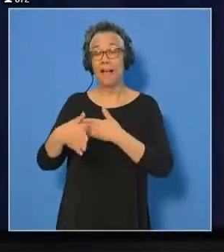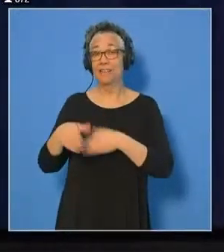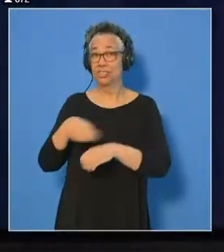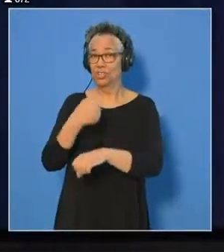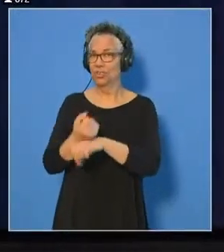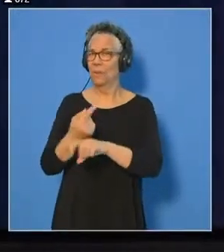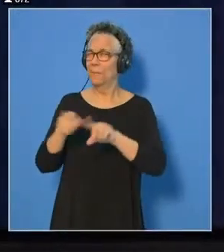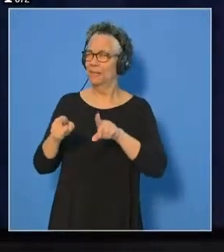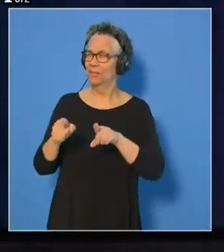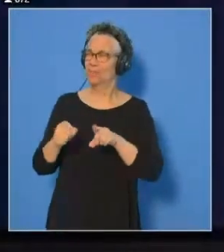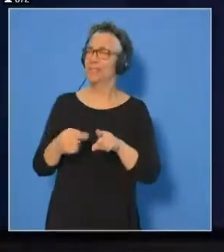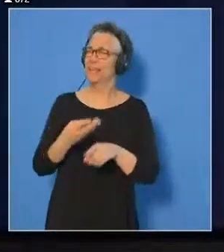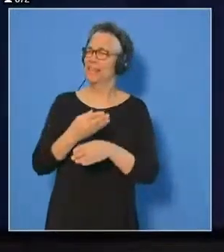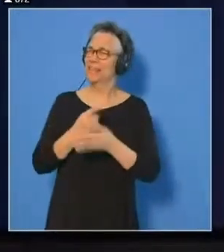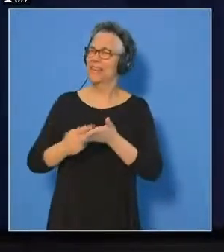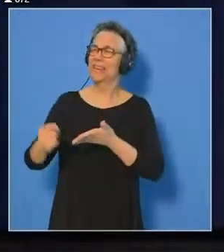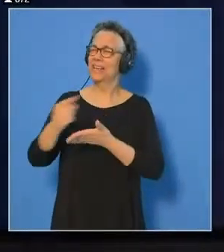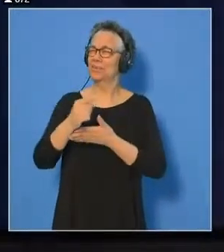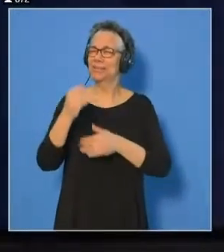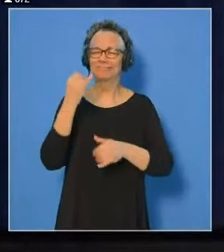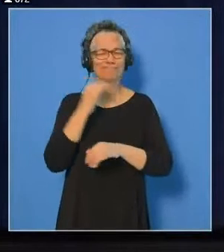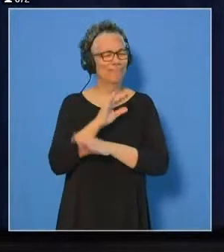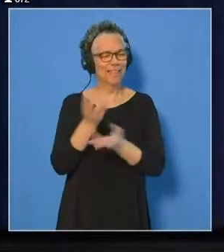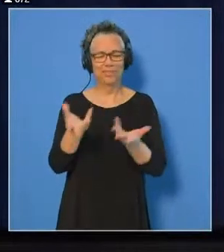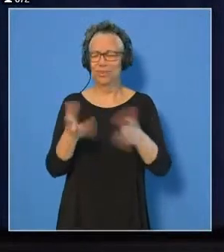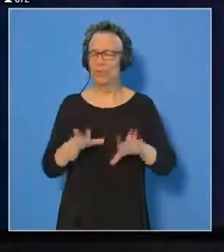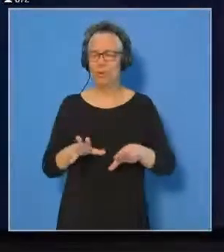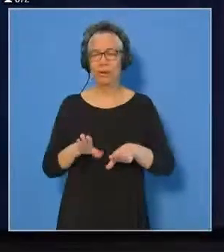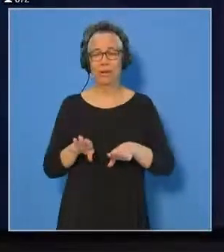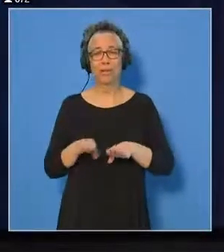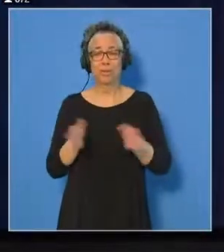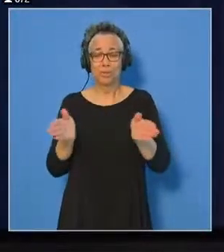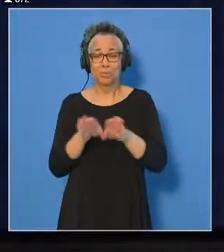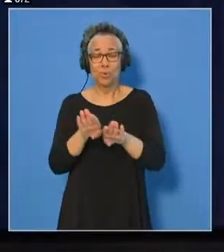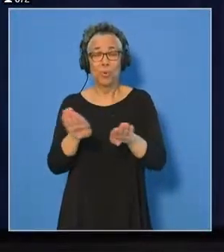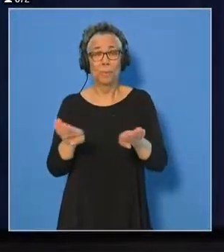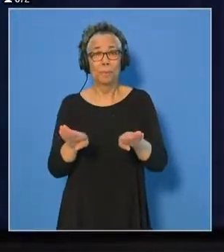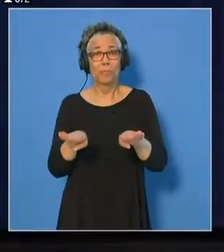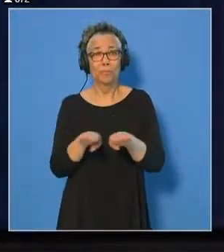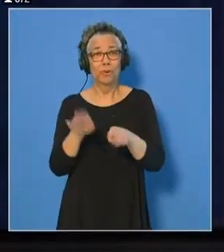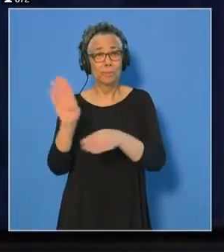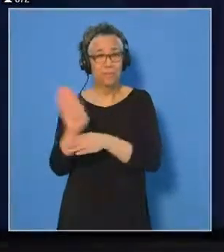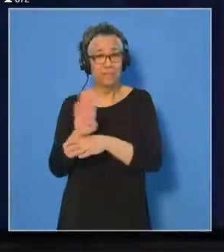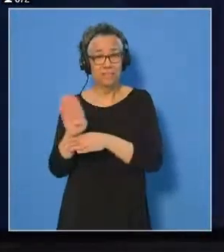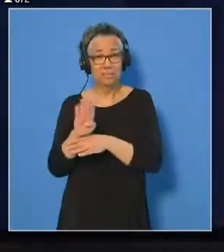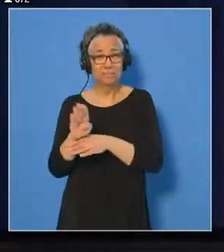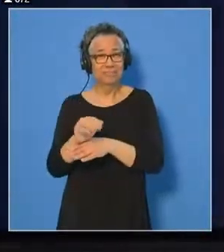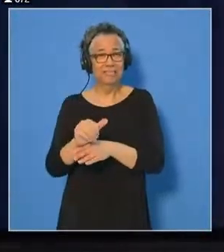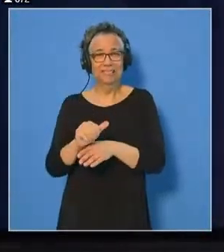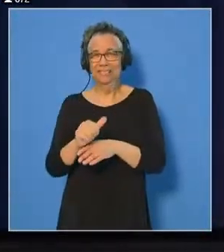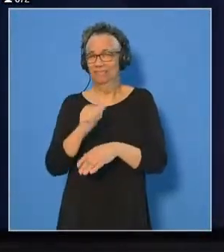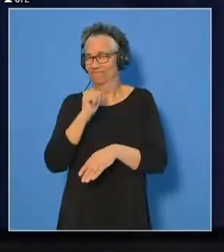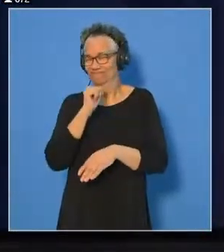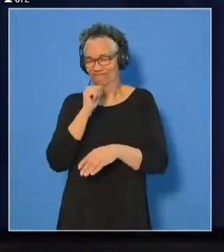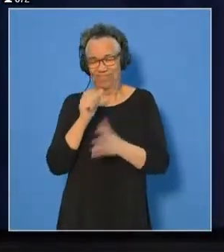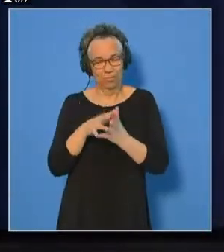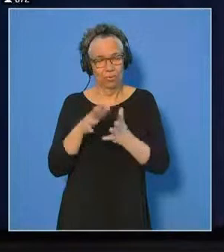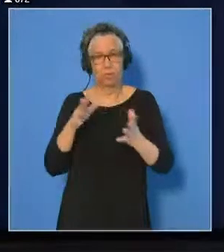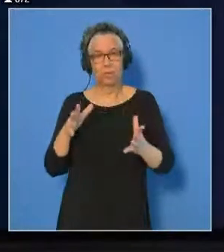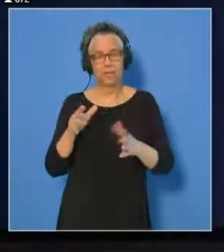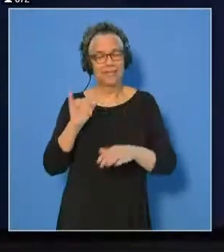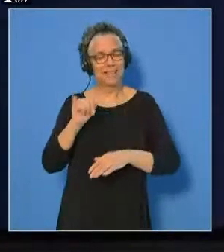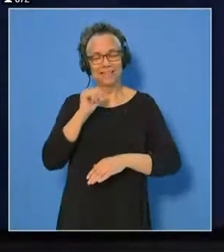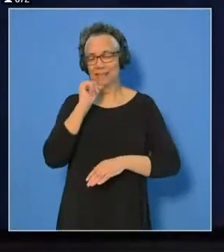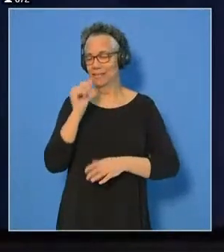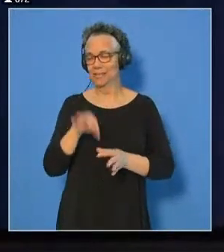over the next week, the last thing I want is for local Bermudian small businesses to be disadvantaged. And that is not the spirit of what we were trying